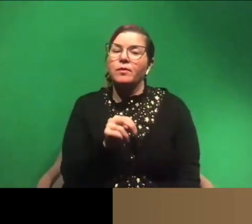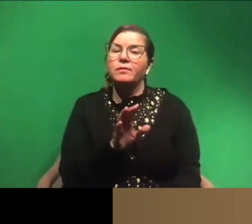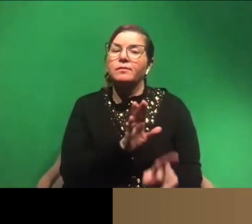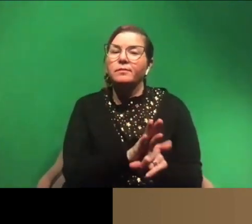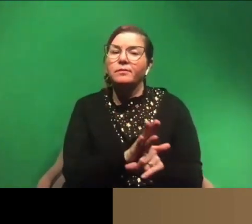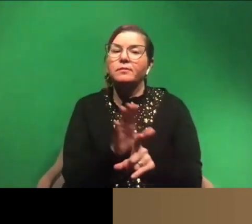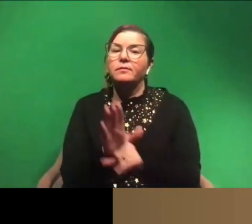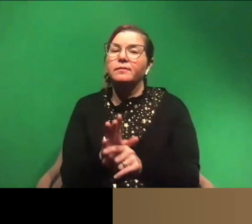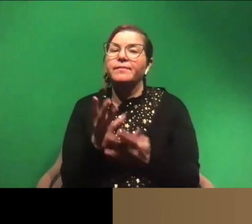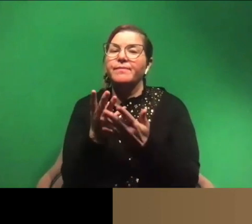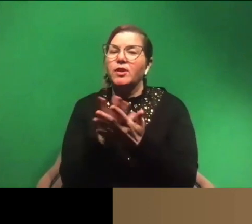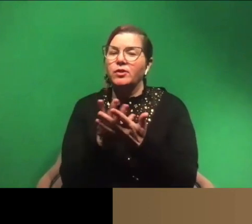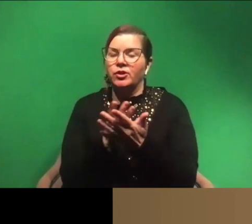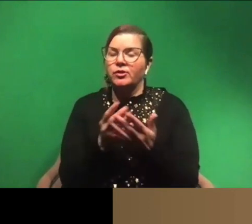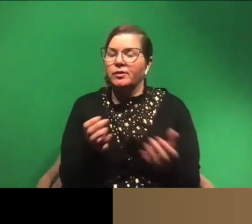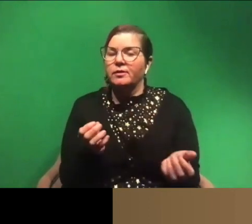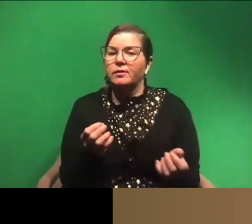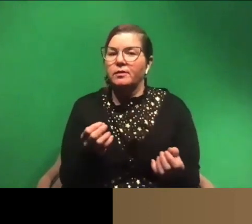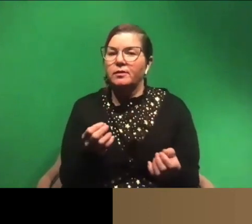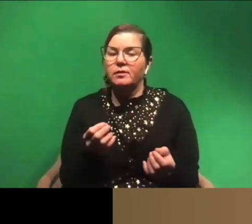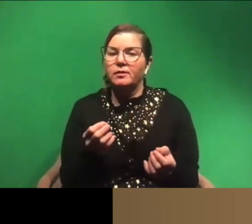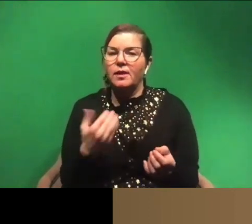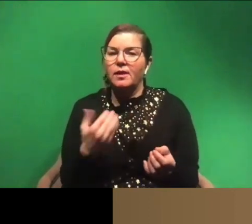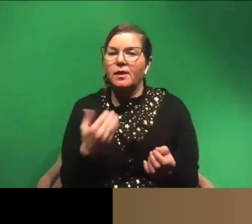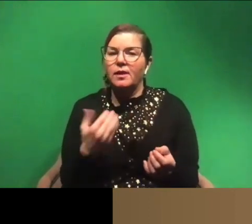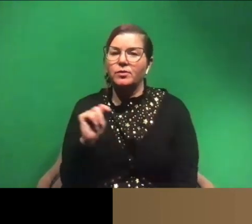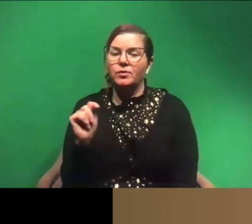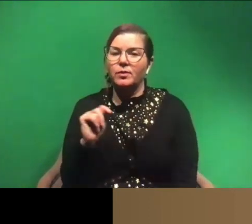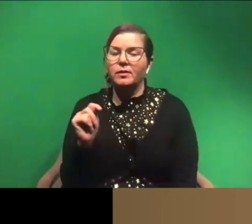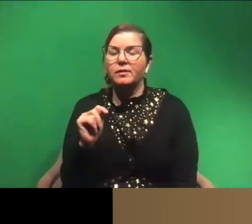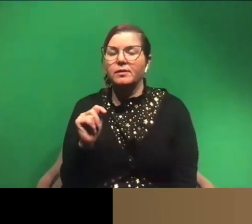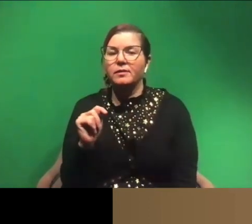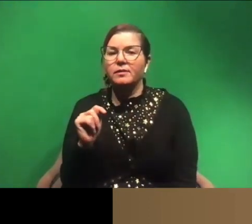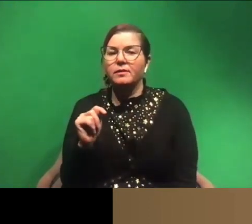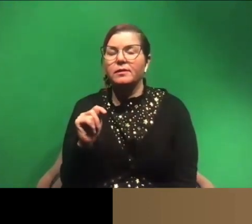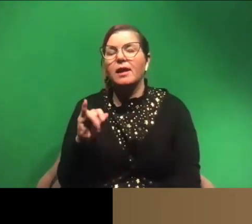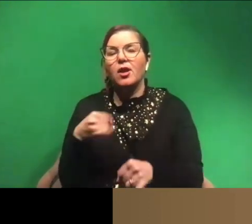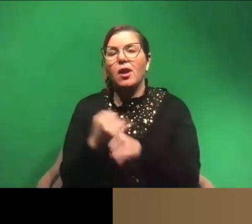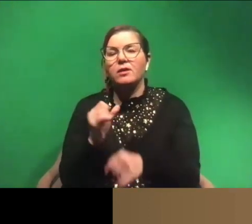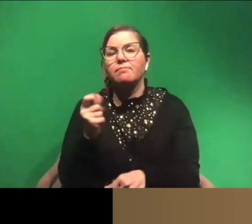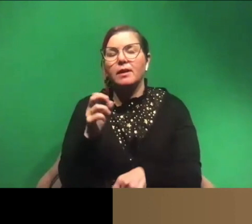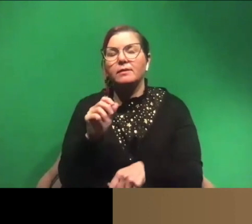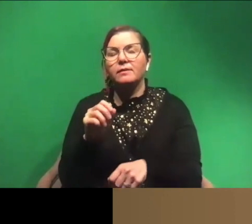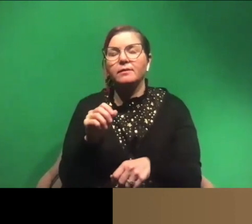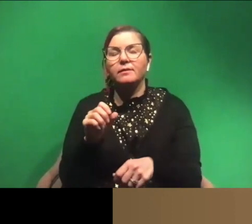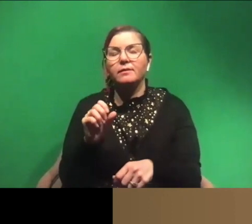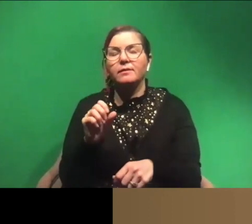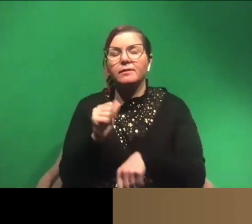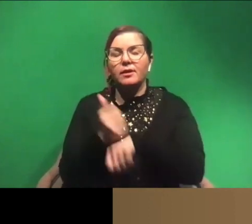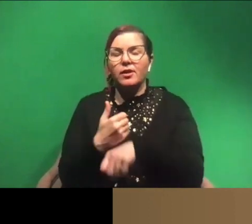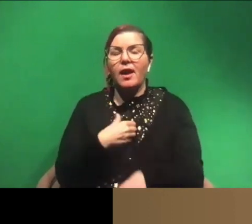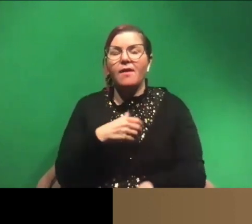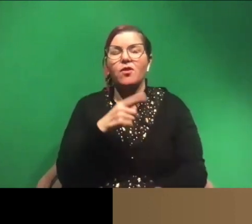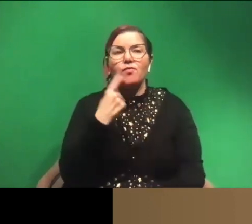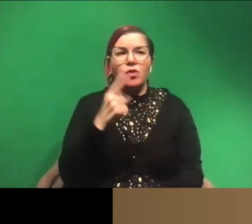their own filter, and there's a toilet on the International Space Station. There's a Russian toilet and a US toilet. And